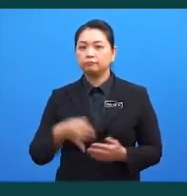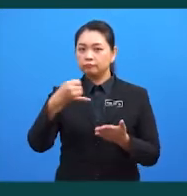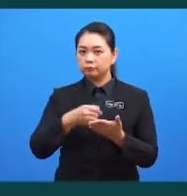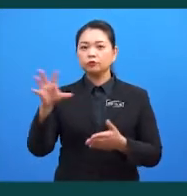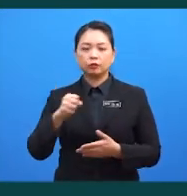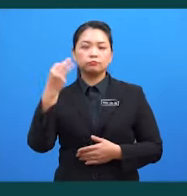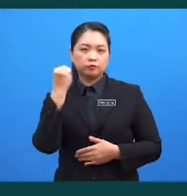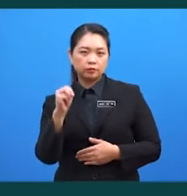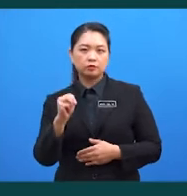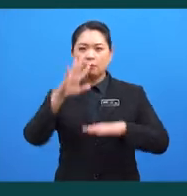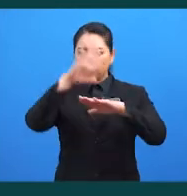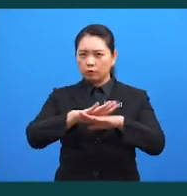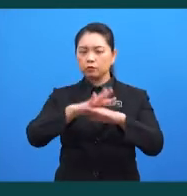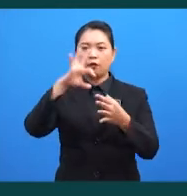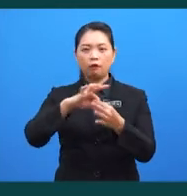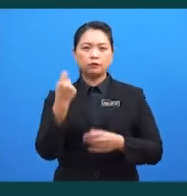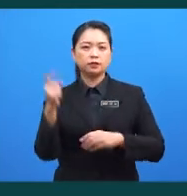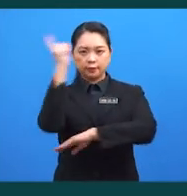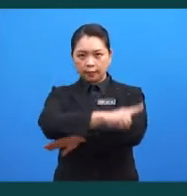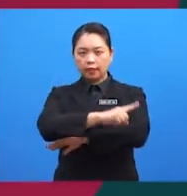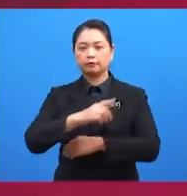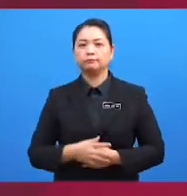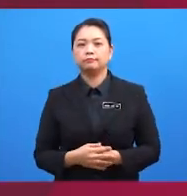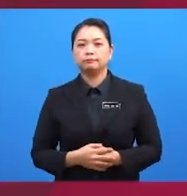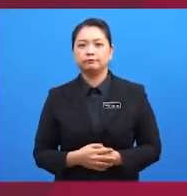It took them most of the day.